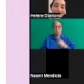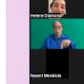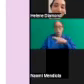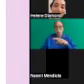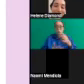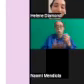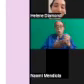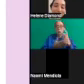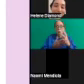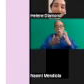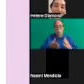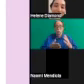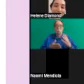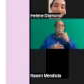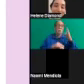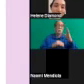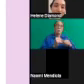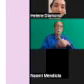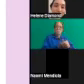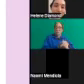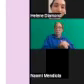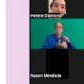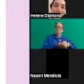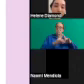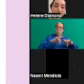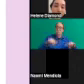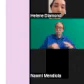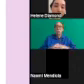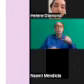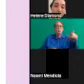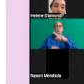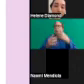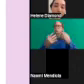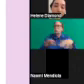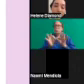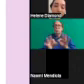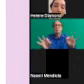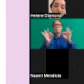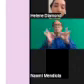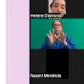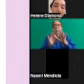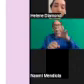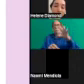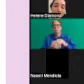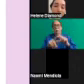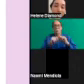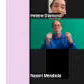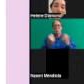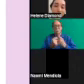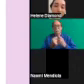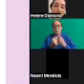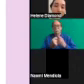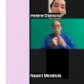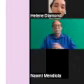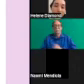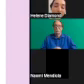great, and again, such a pivotal part of the team. Uh, so so I